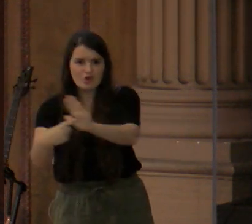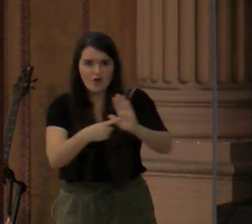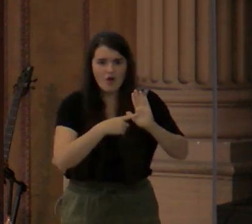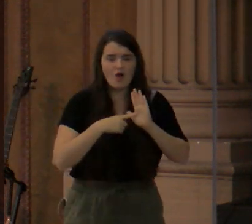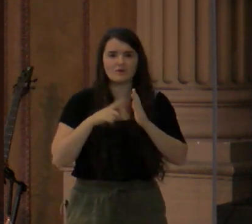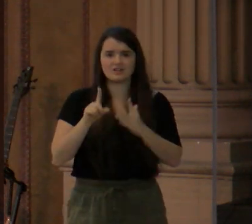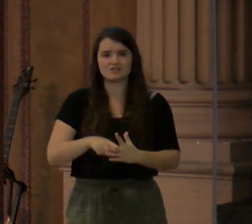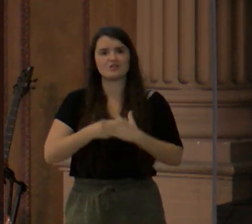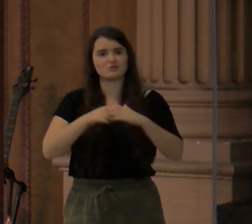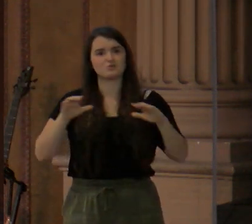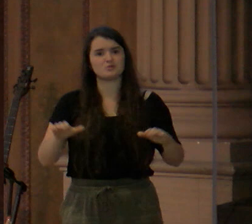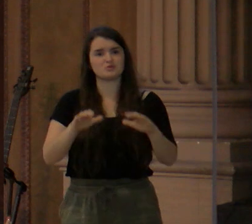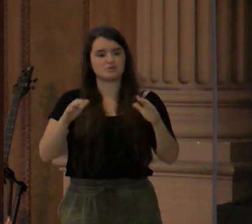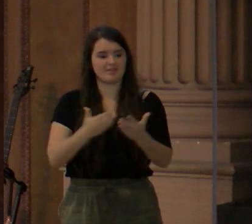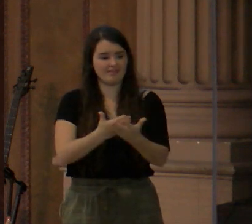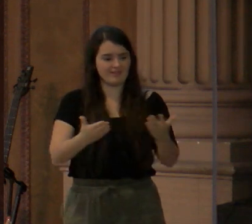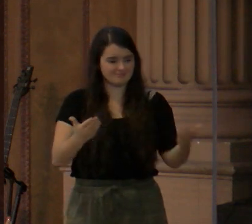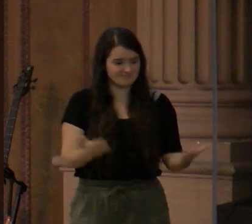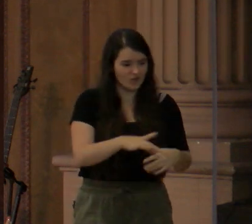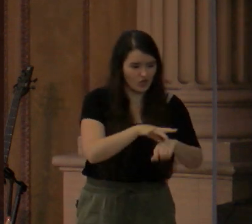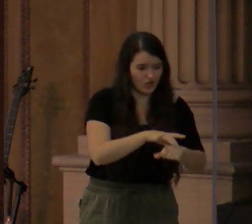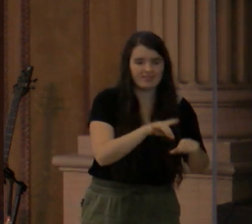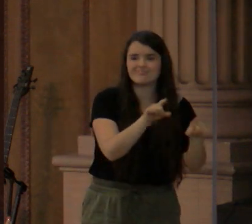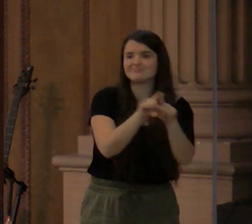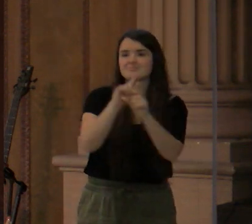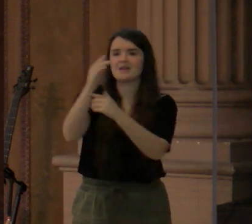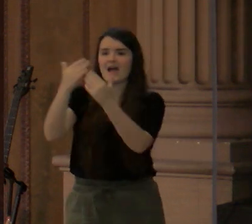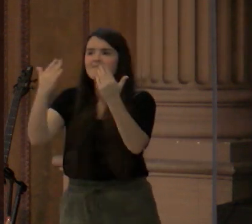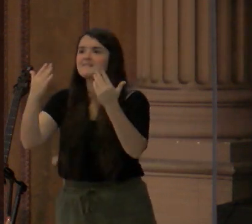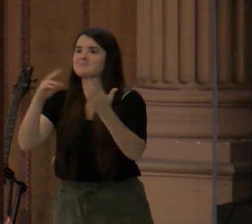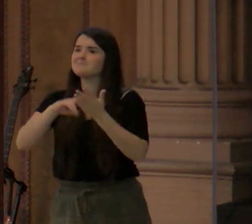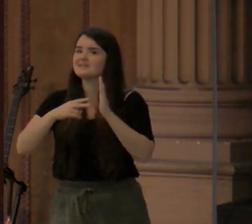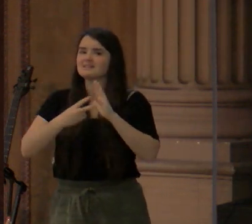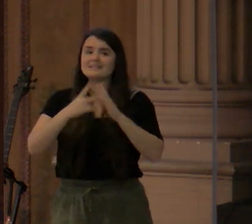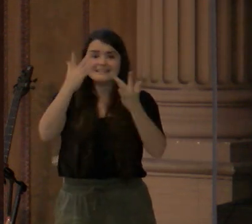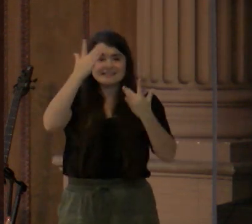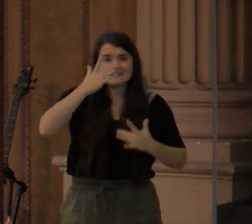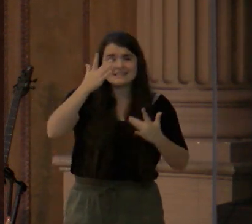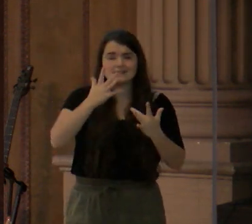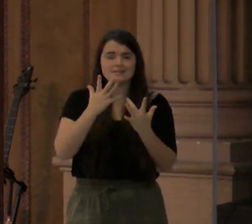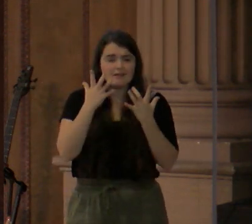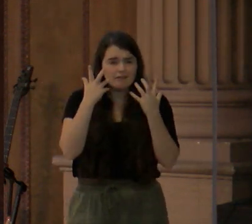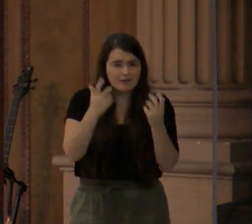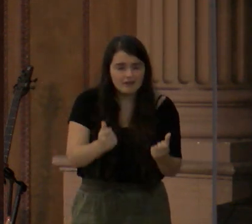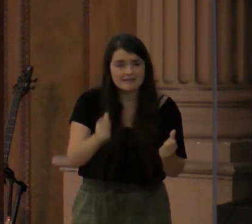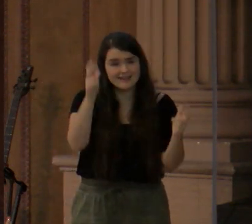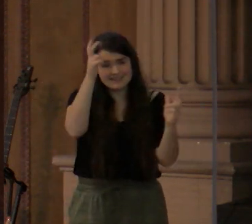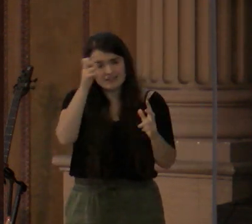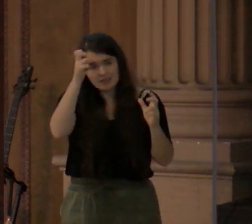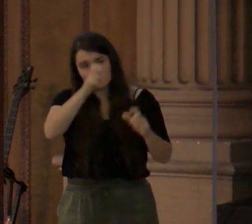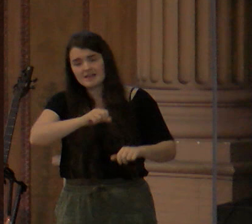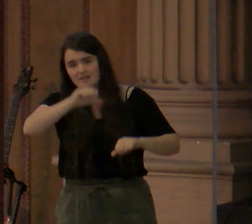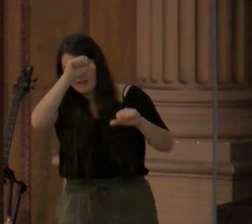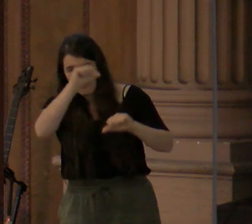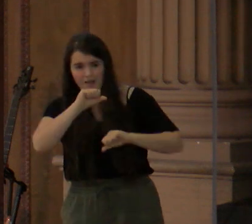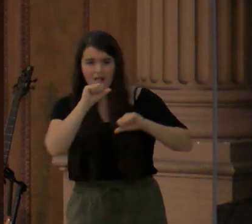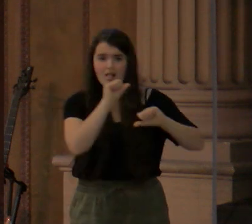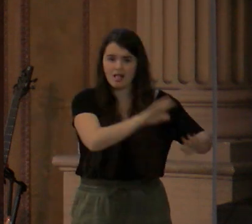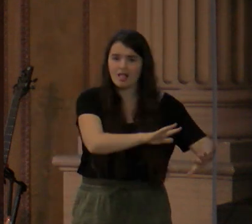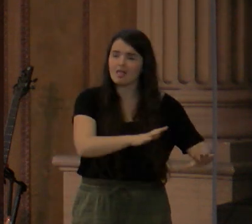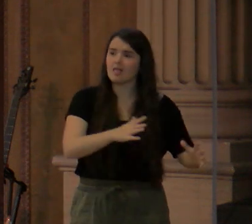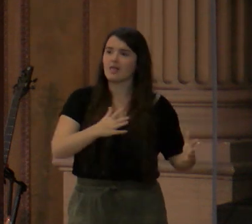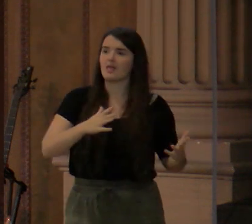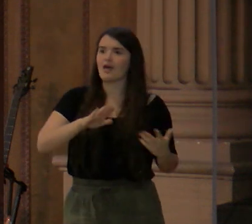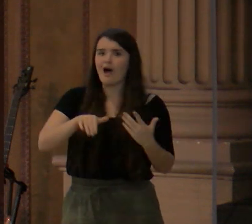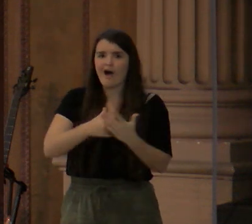on earth as they are in heaven. He heals diseases, he casts out demons, he heals untreatable conditions, and the